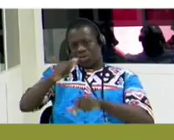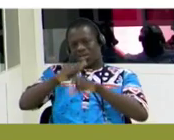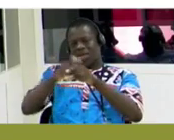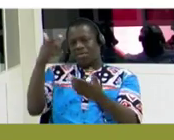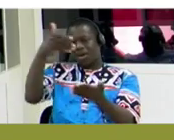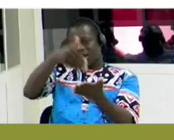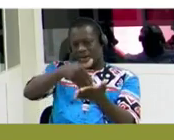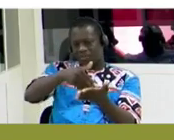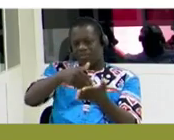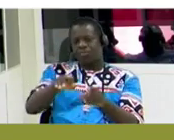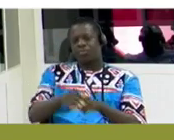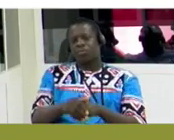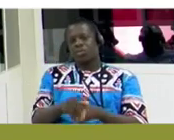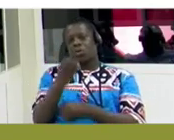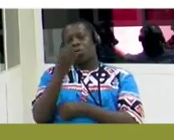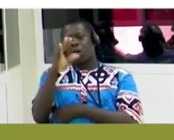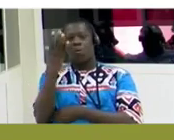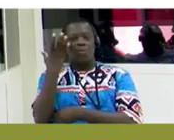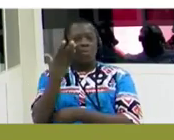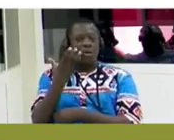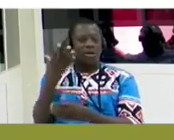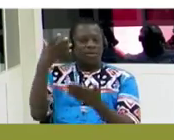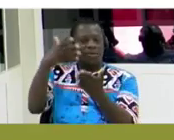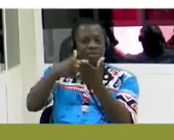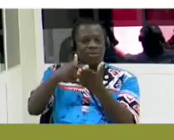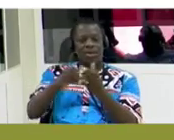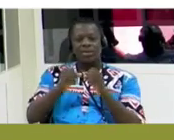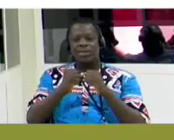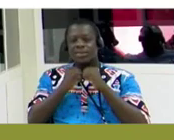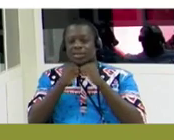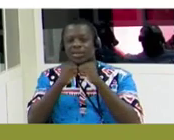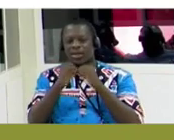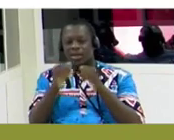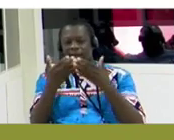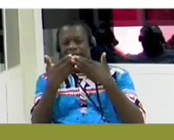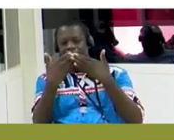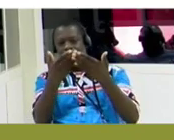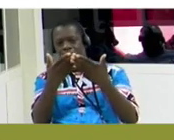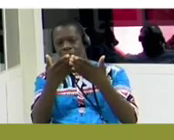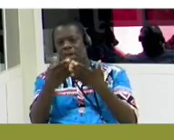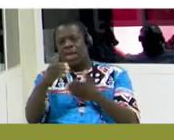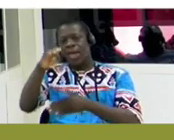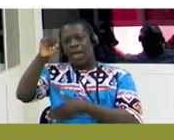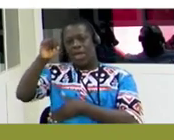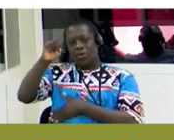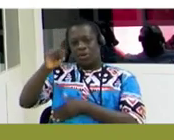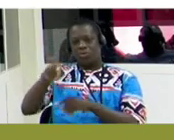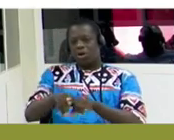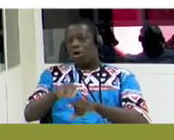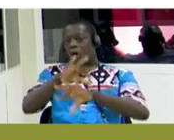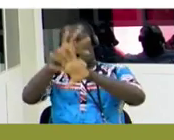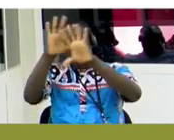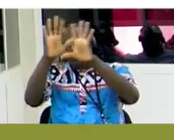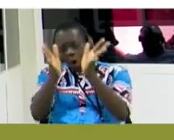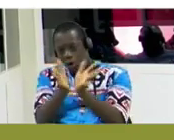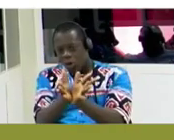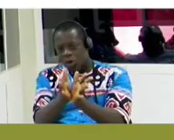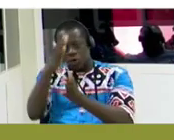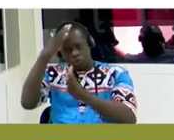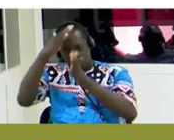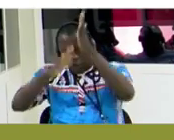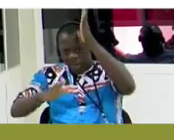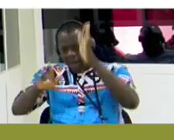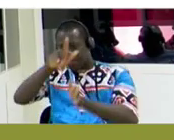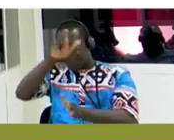came, Sana said to that man, Edward, let him fall in the men's. So Edward